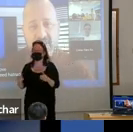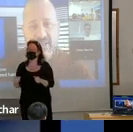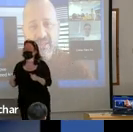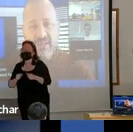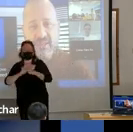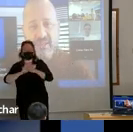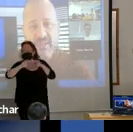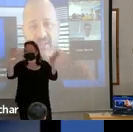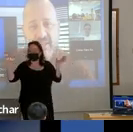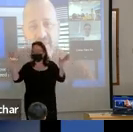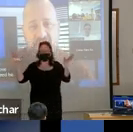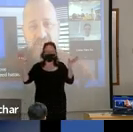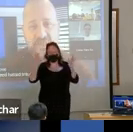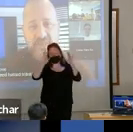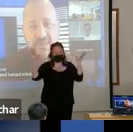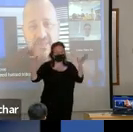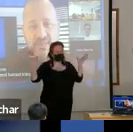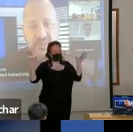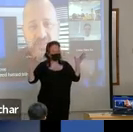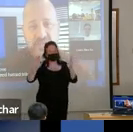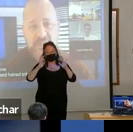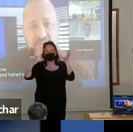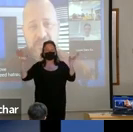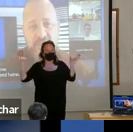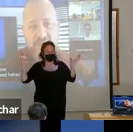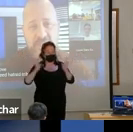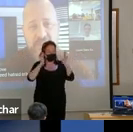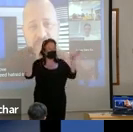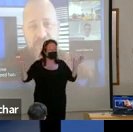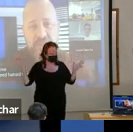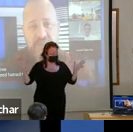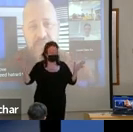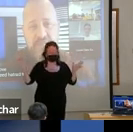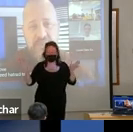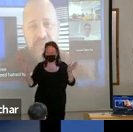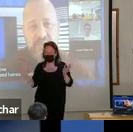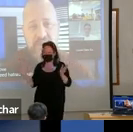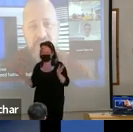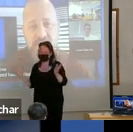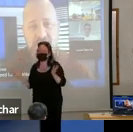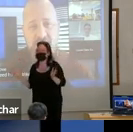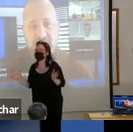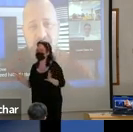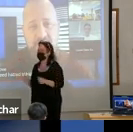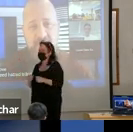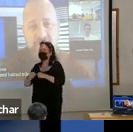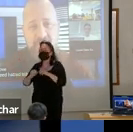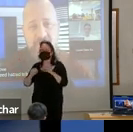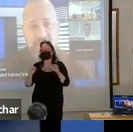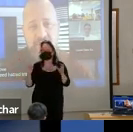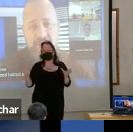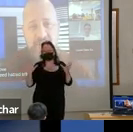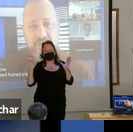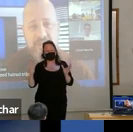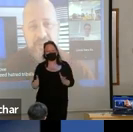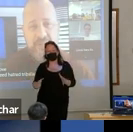House, he felt like he was a little child in a sweet shop, in a candy store, as the Americans would say, because he